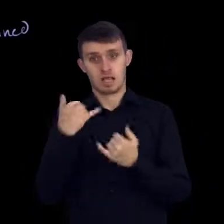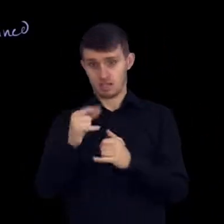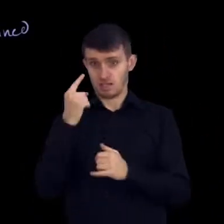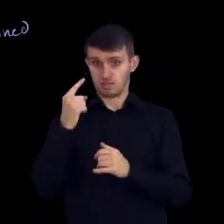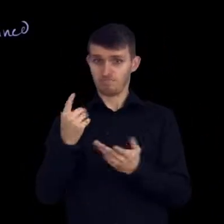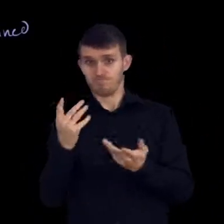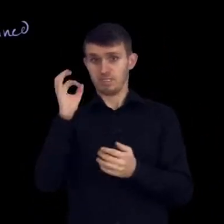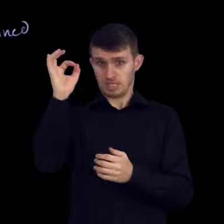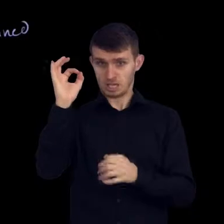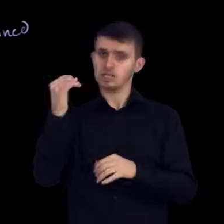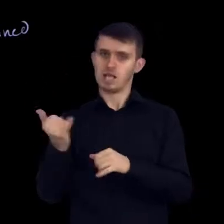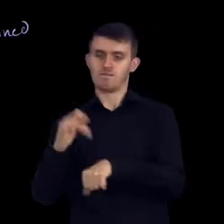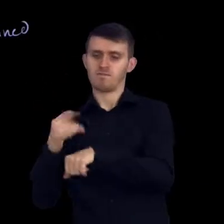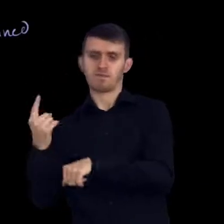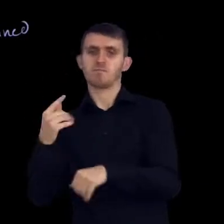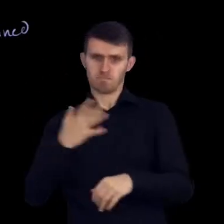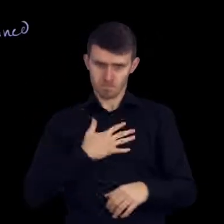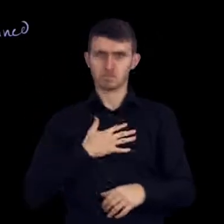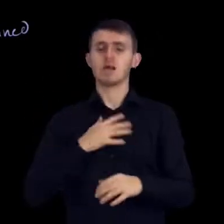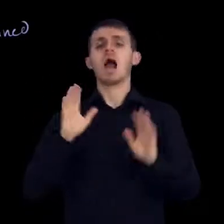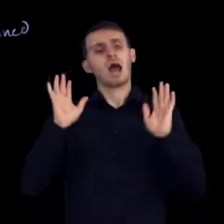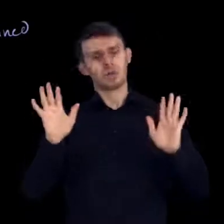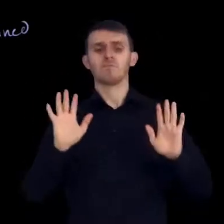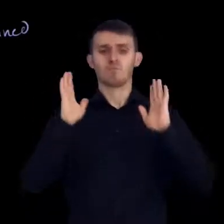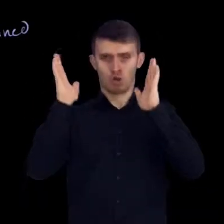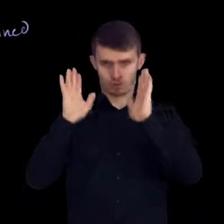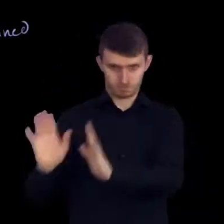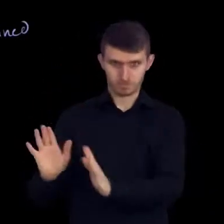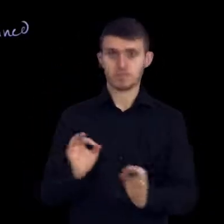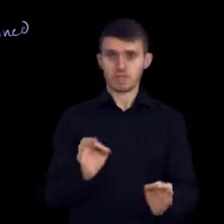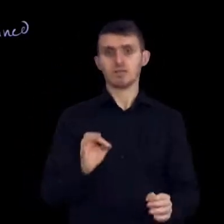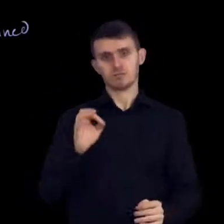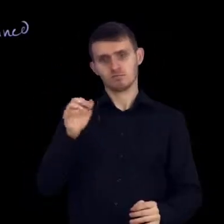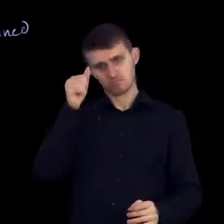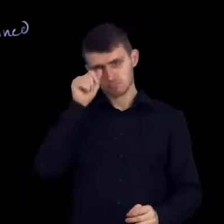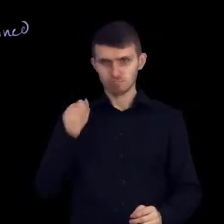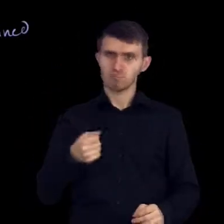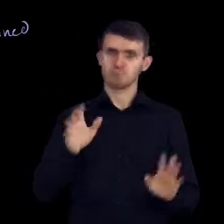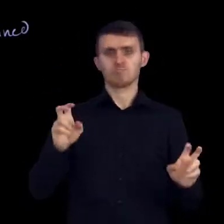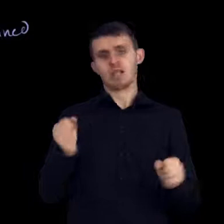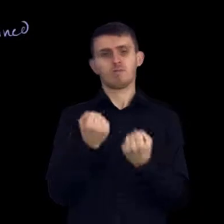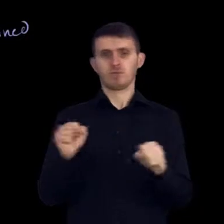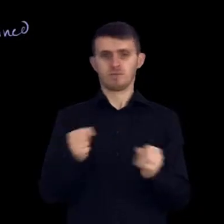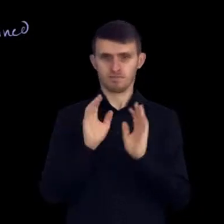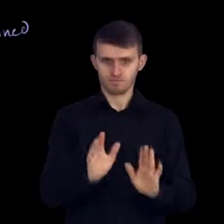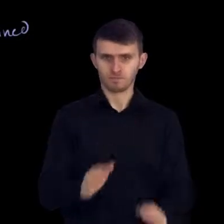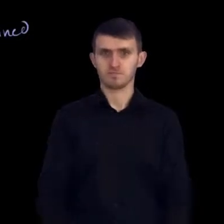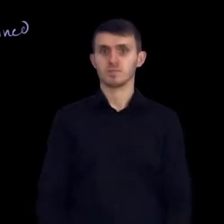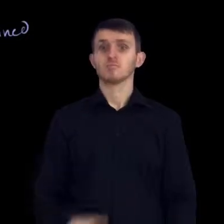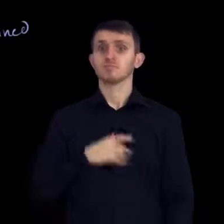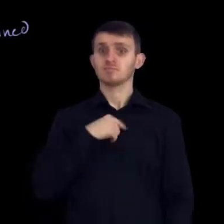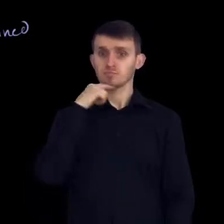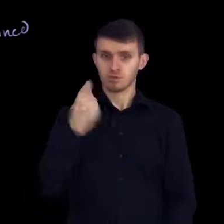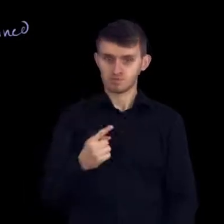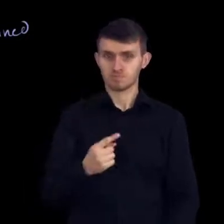1, because any other number to the zeroth power is 1. So that's why, for the most part, we like to keep this undefined.